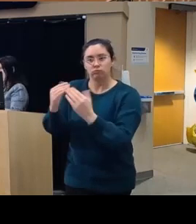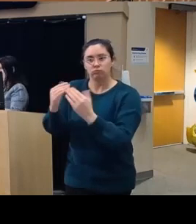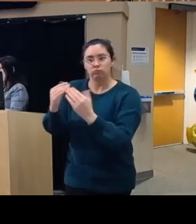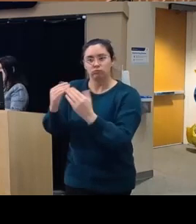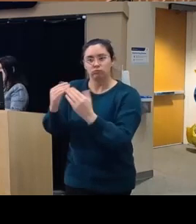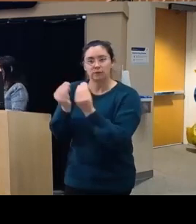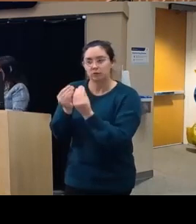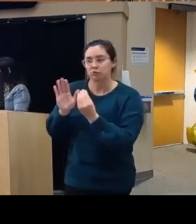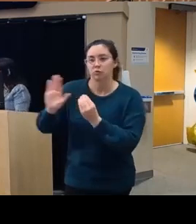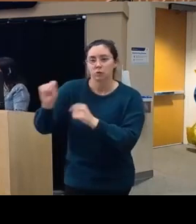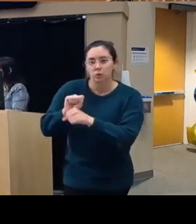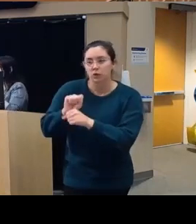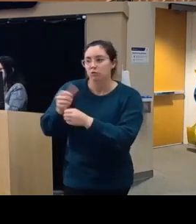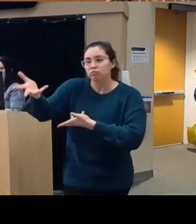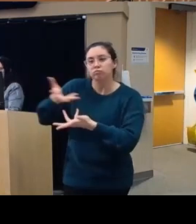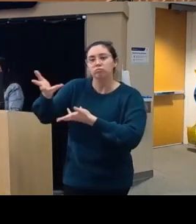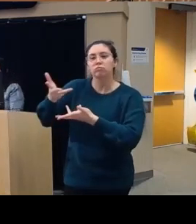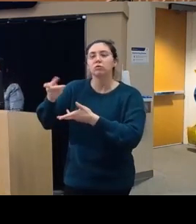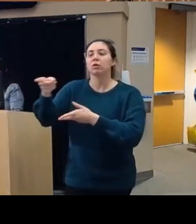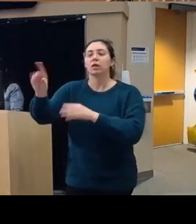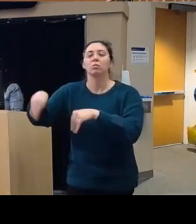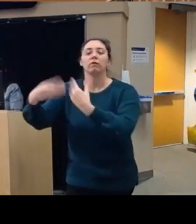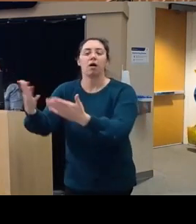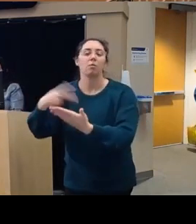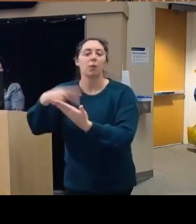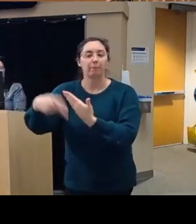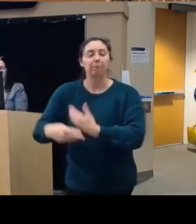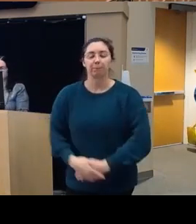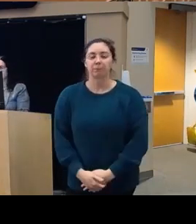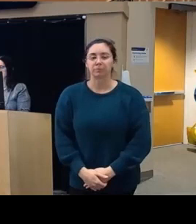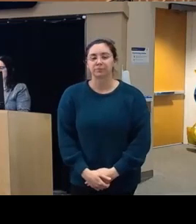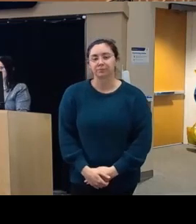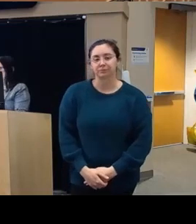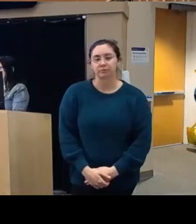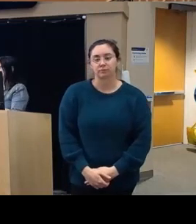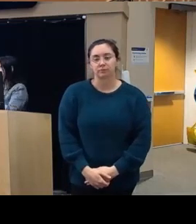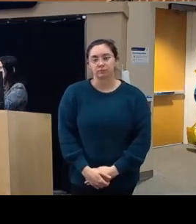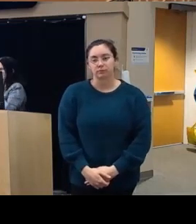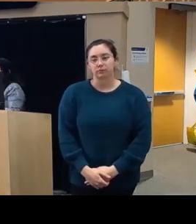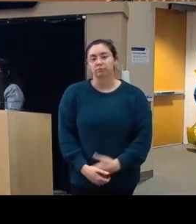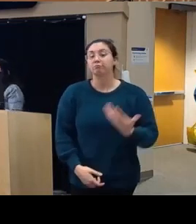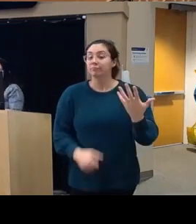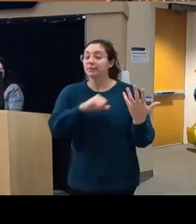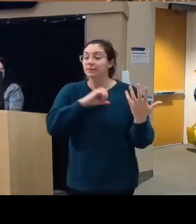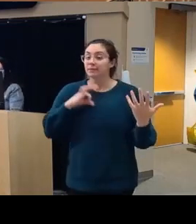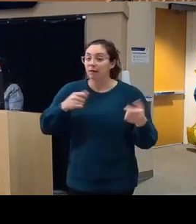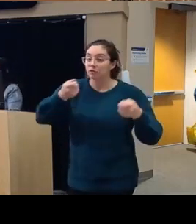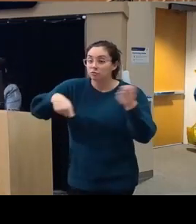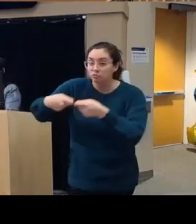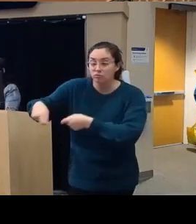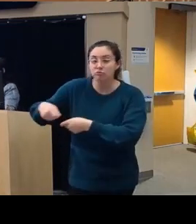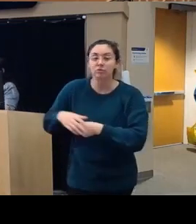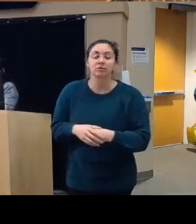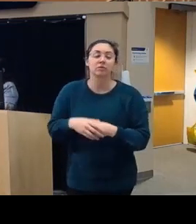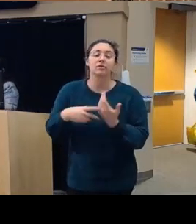to encourage and work with them to deliver this program. You can see that there were staffing changes,